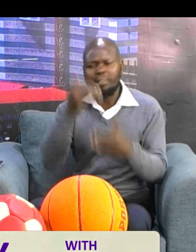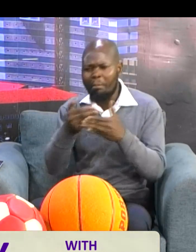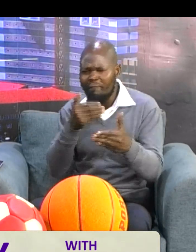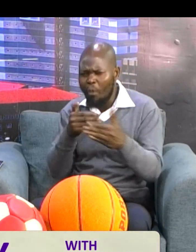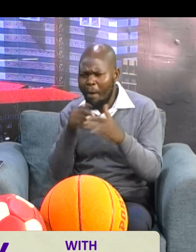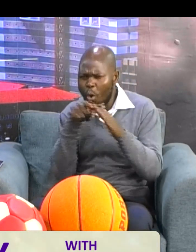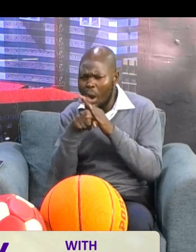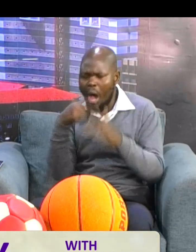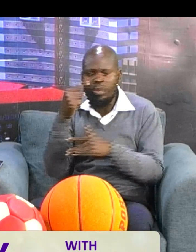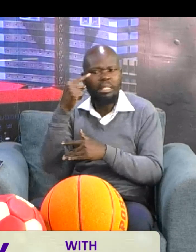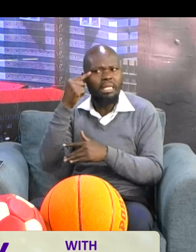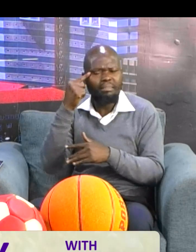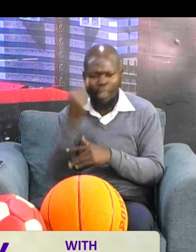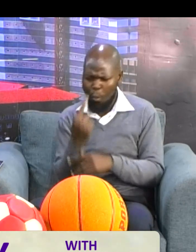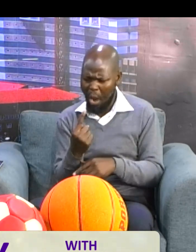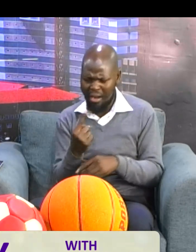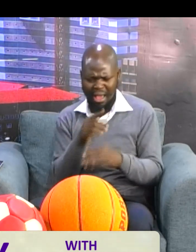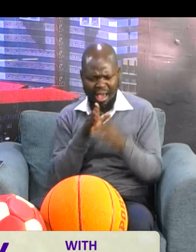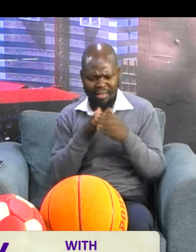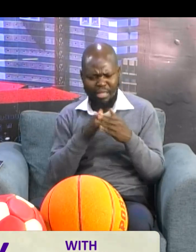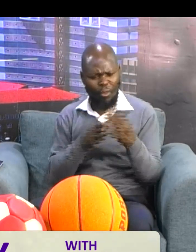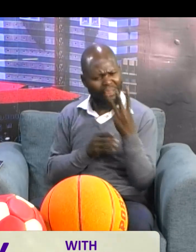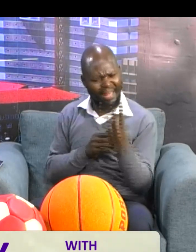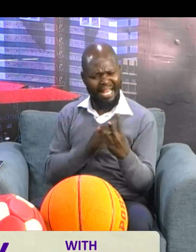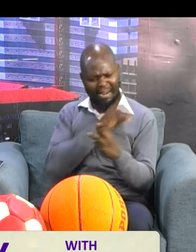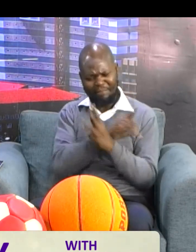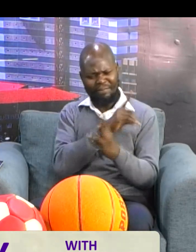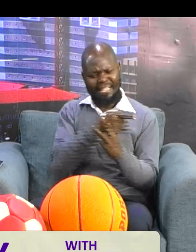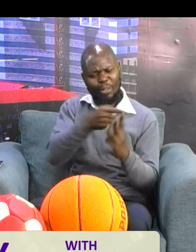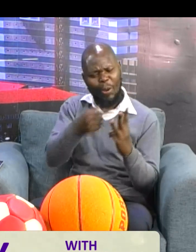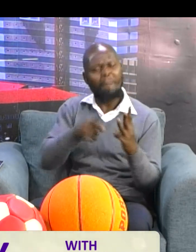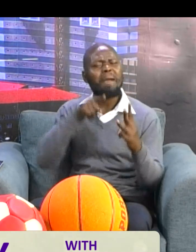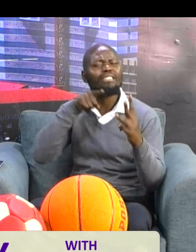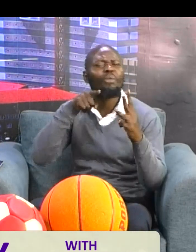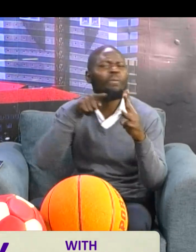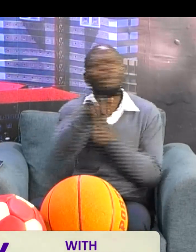get that goal. Because imagine Son